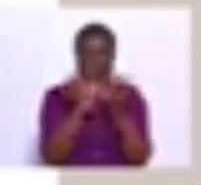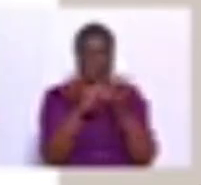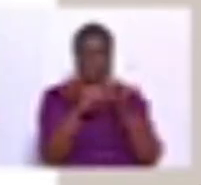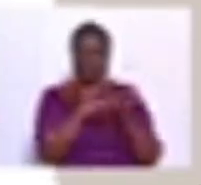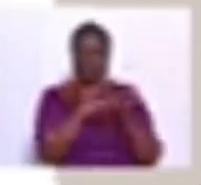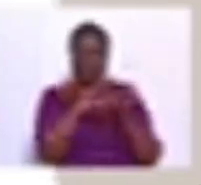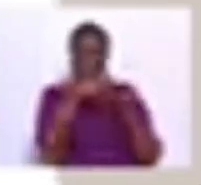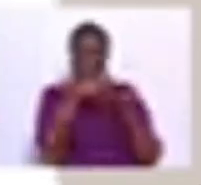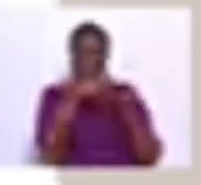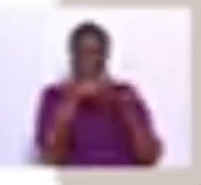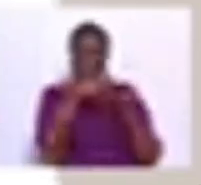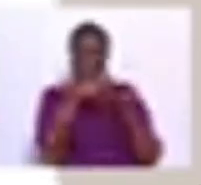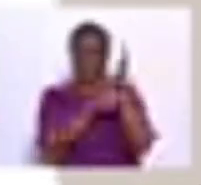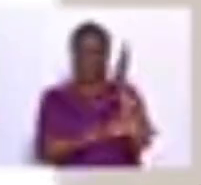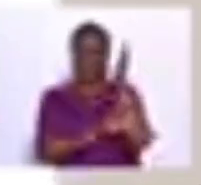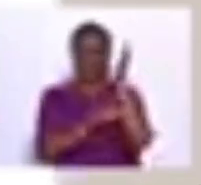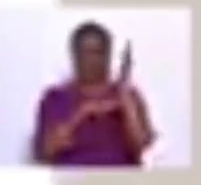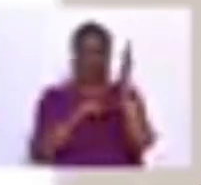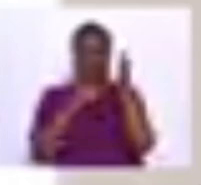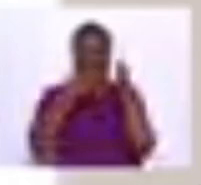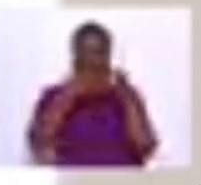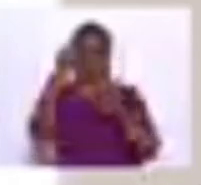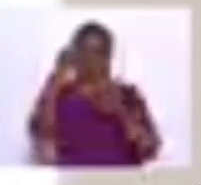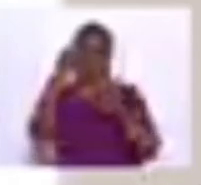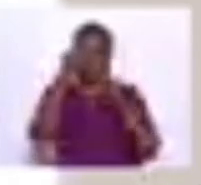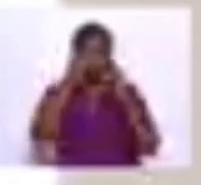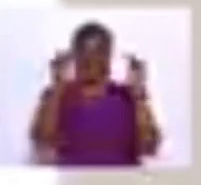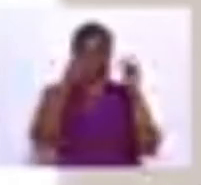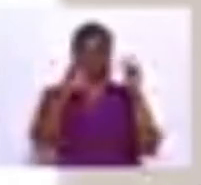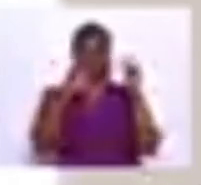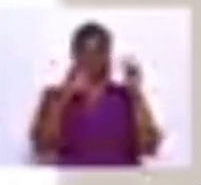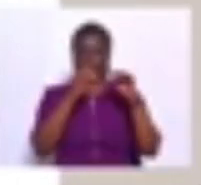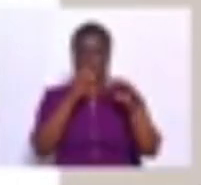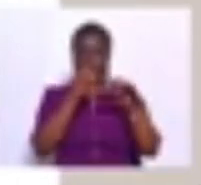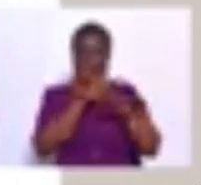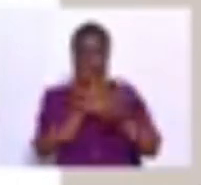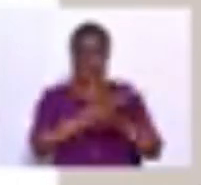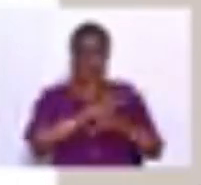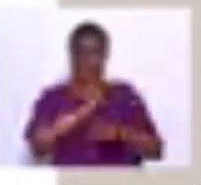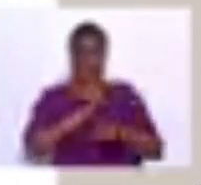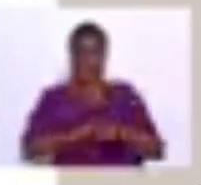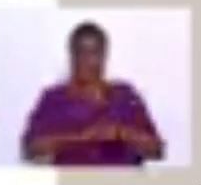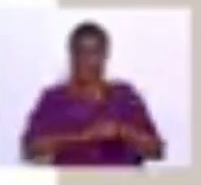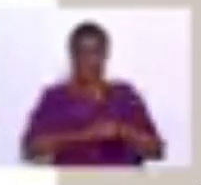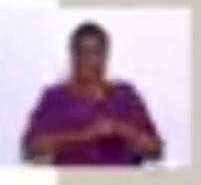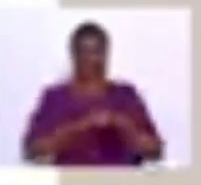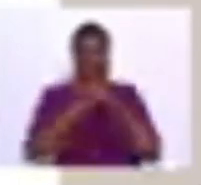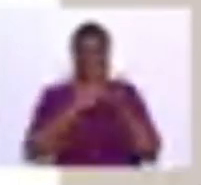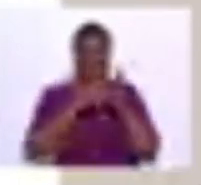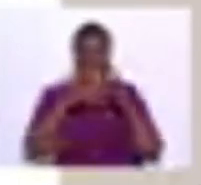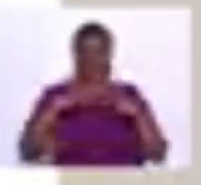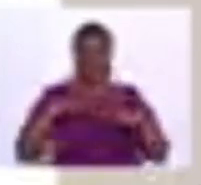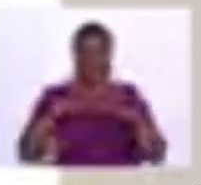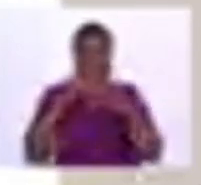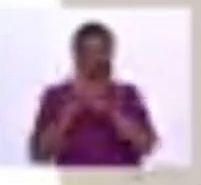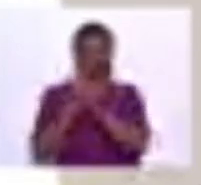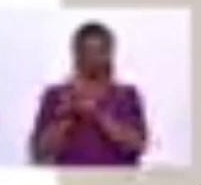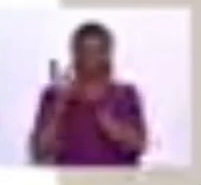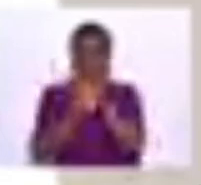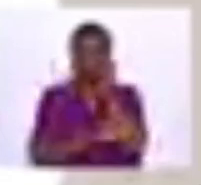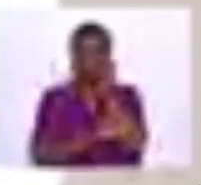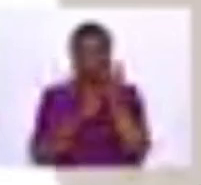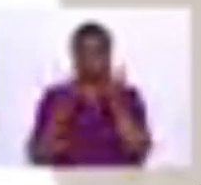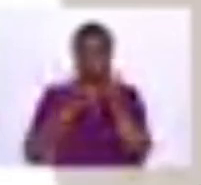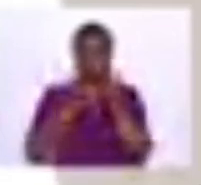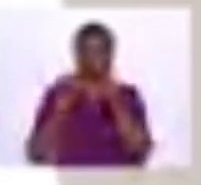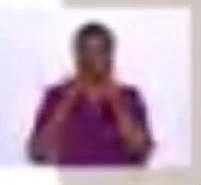in the world have the highest rates of breast cancer. You know, there are people in all countries all over the world trying to get